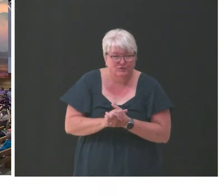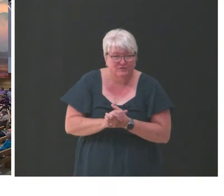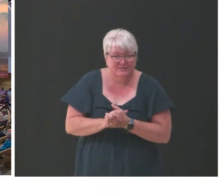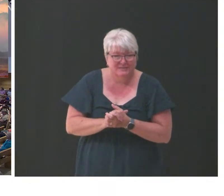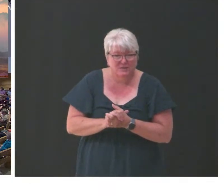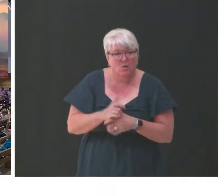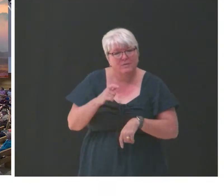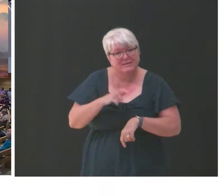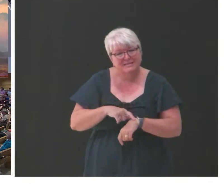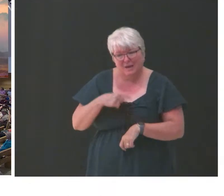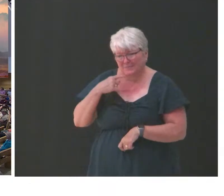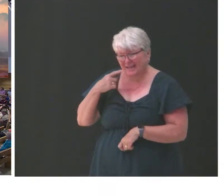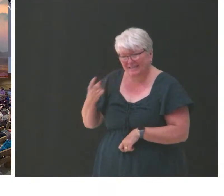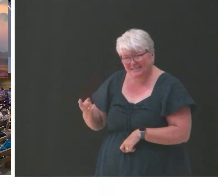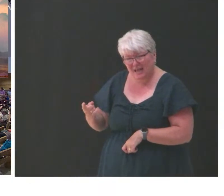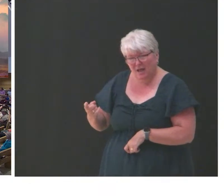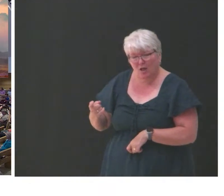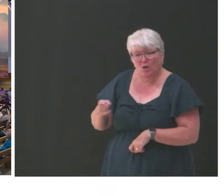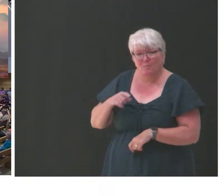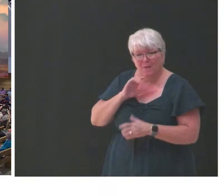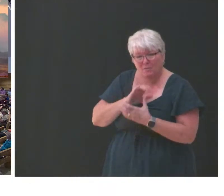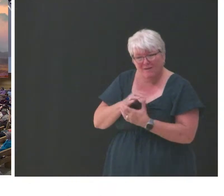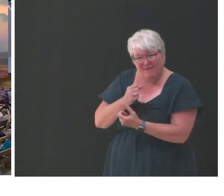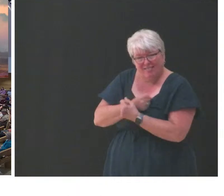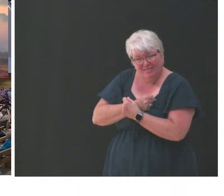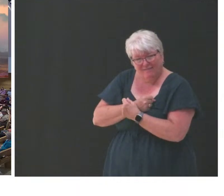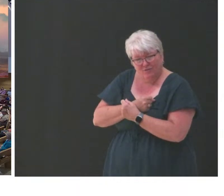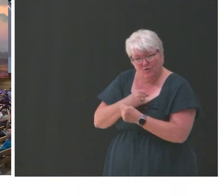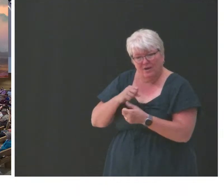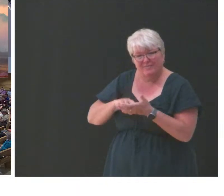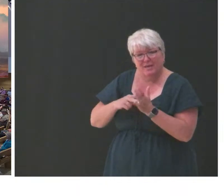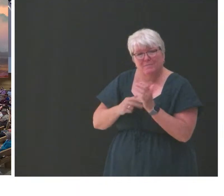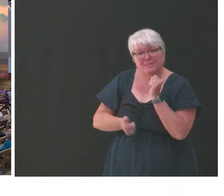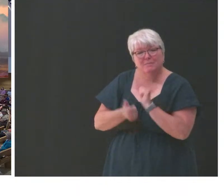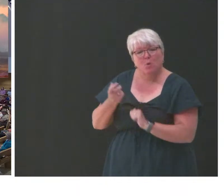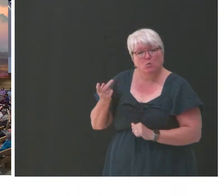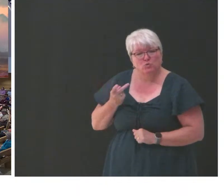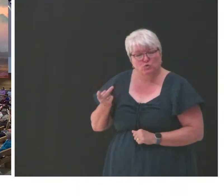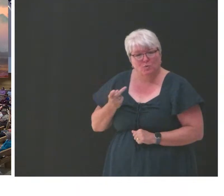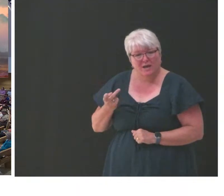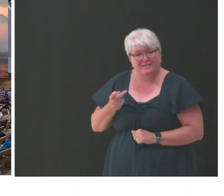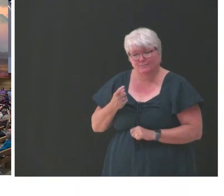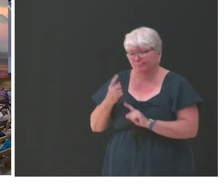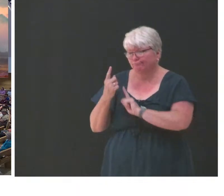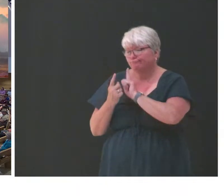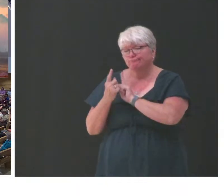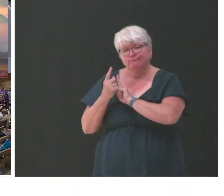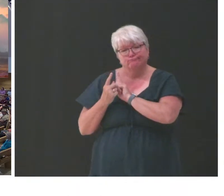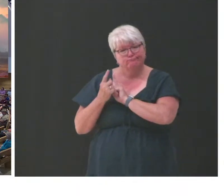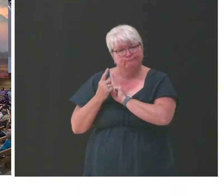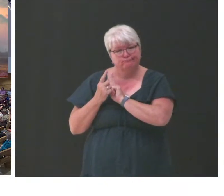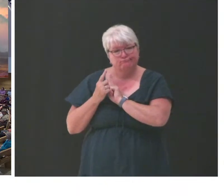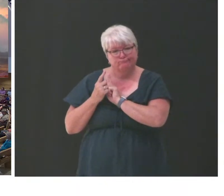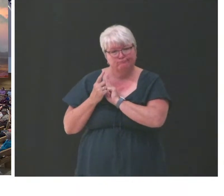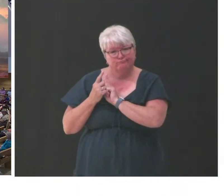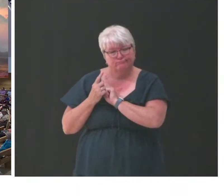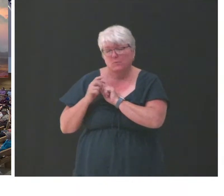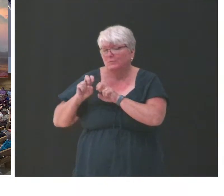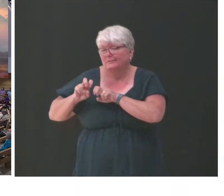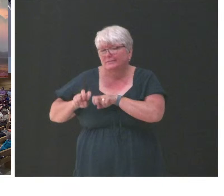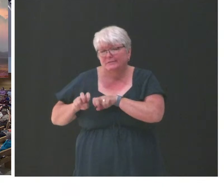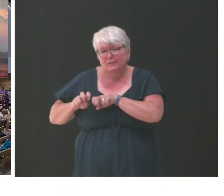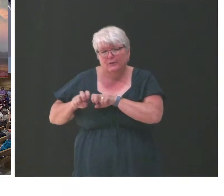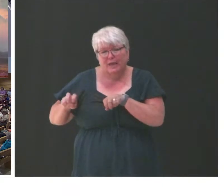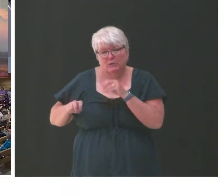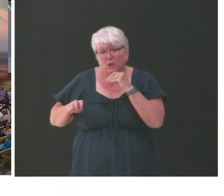See, the times that I tell Heather I love her that mean the most to us, it's when it's just us. We're sitting on the couch at